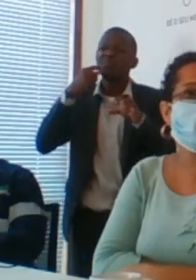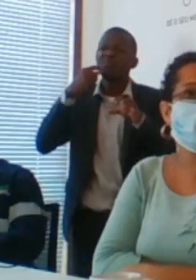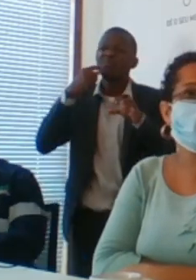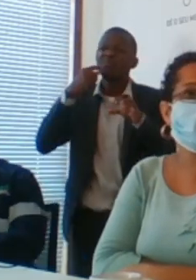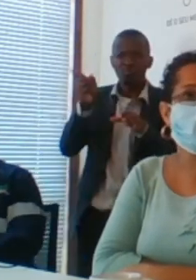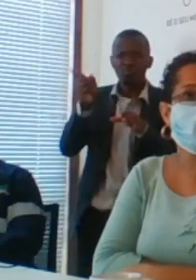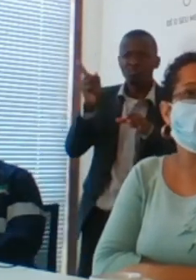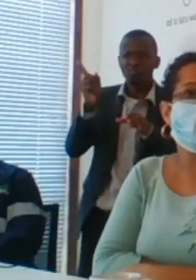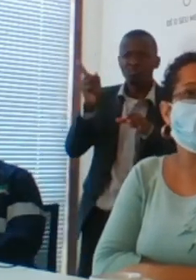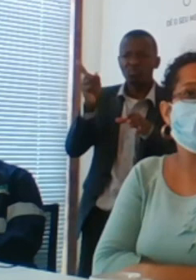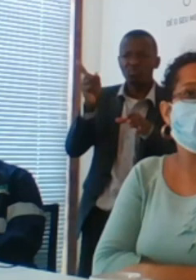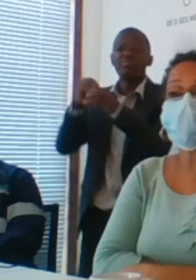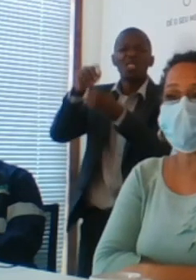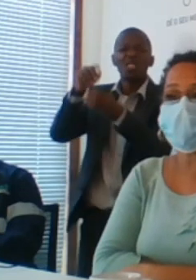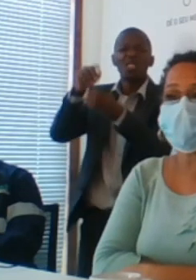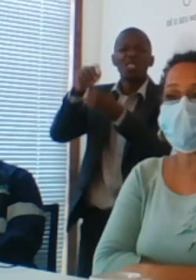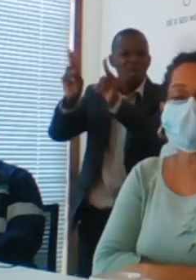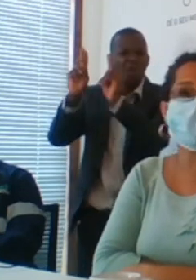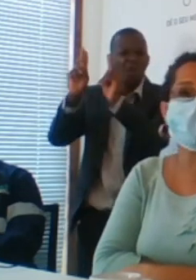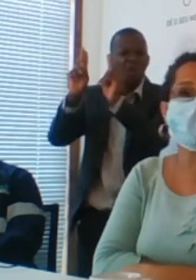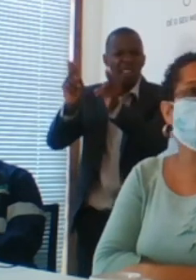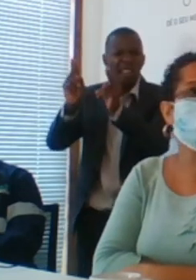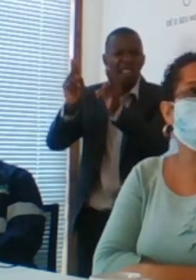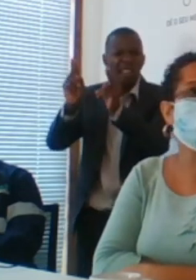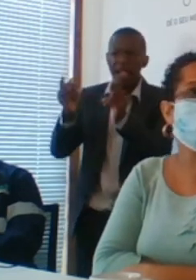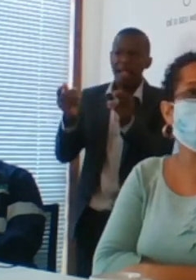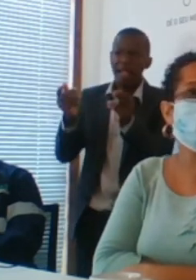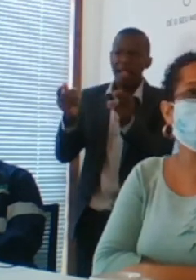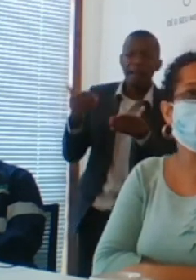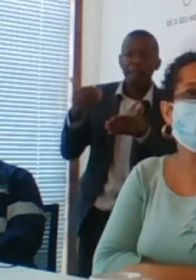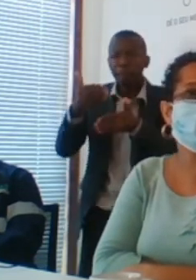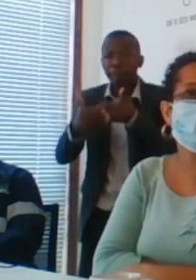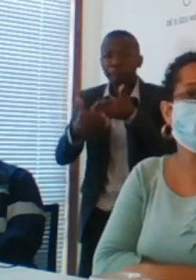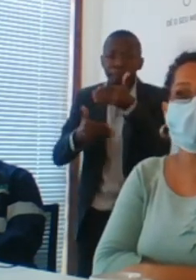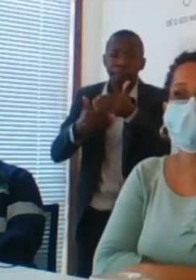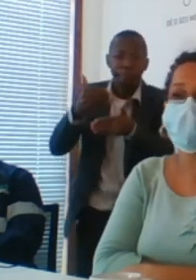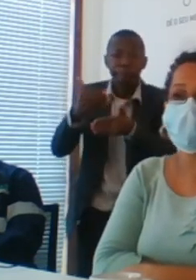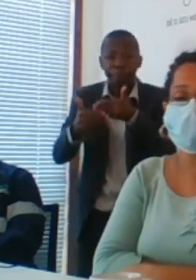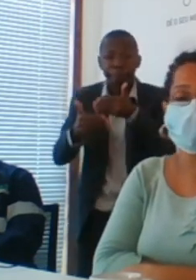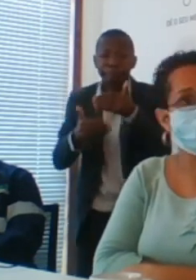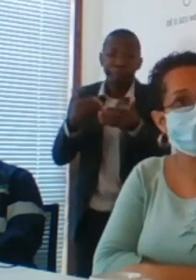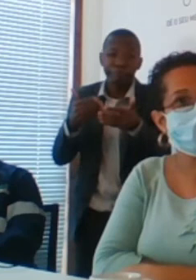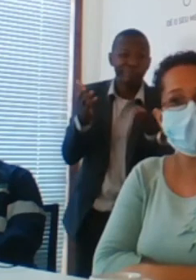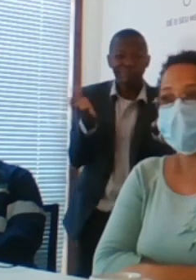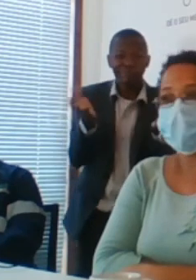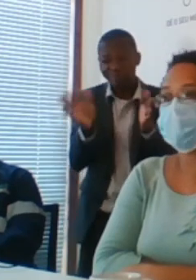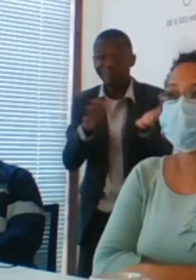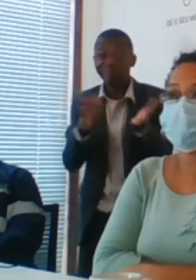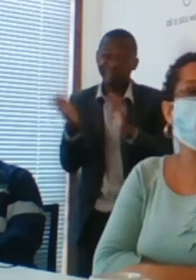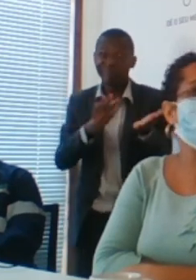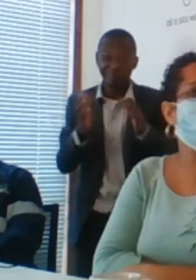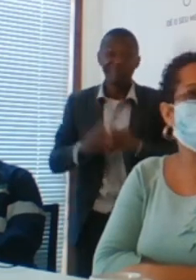national education in normal schools unless you have the problem of hearing or